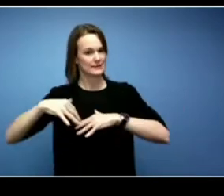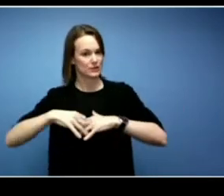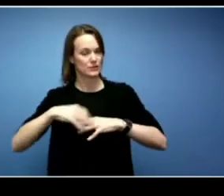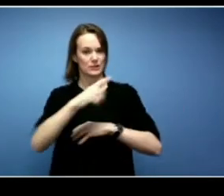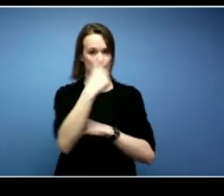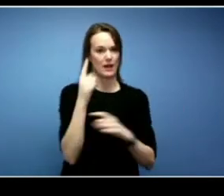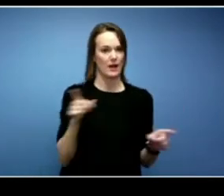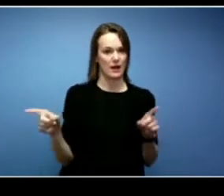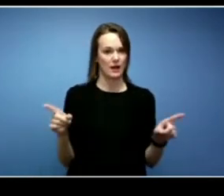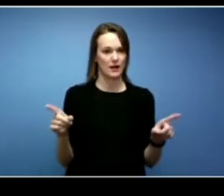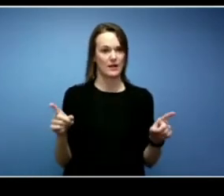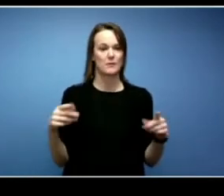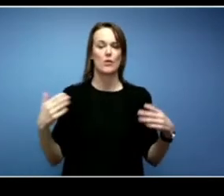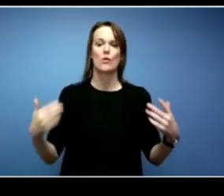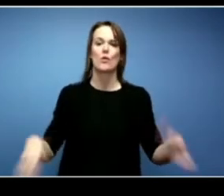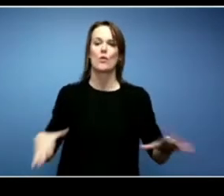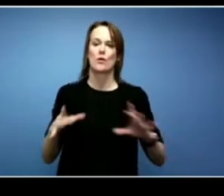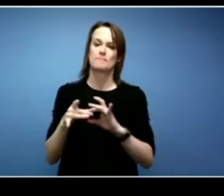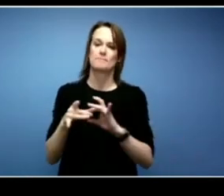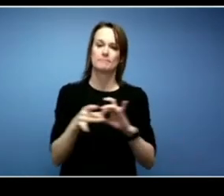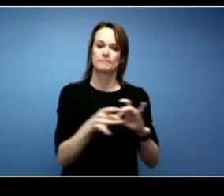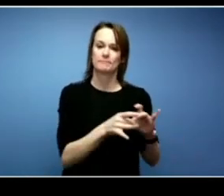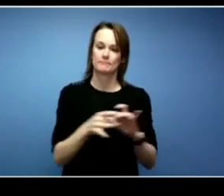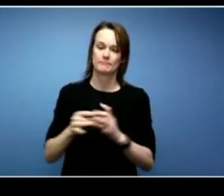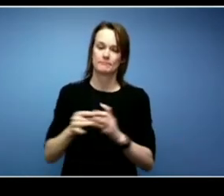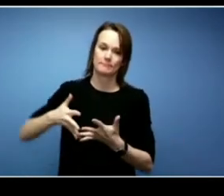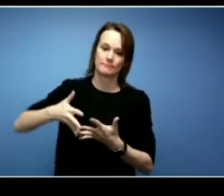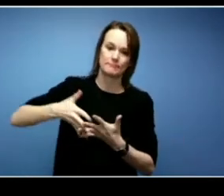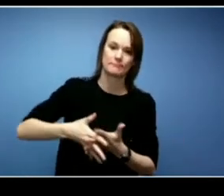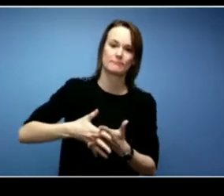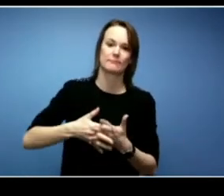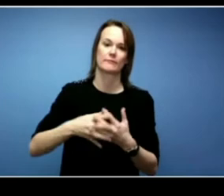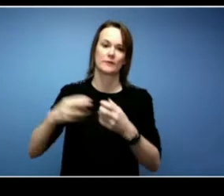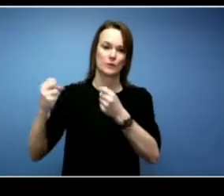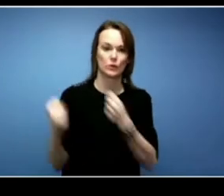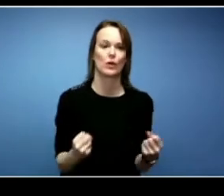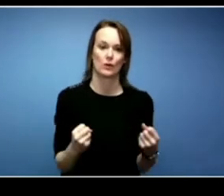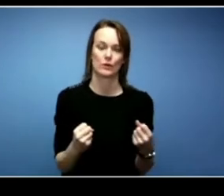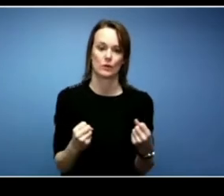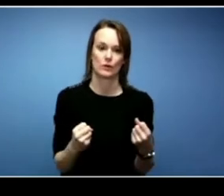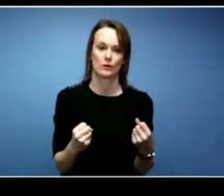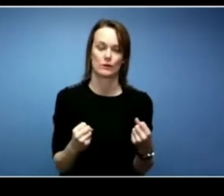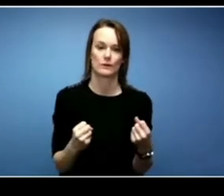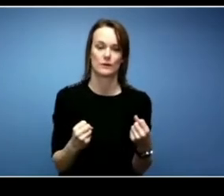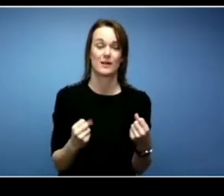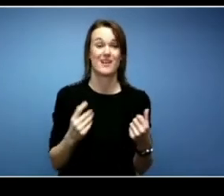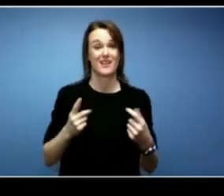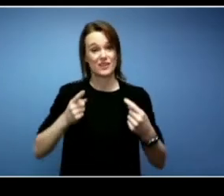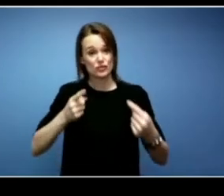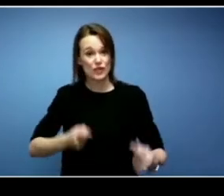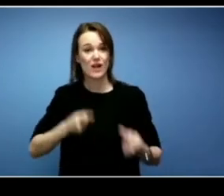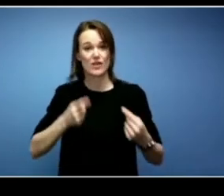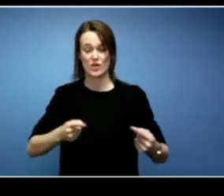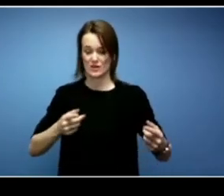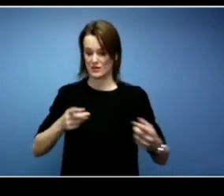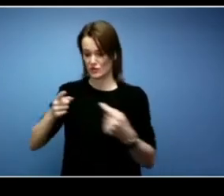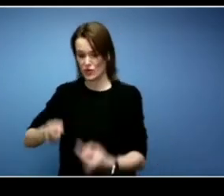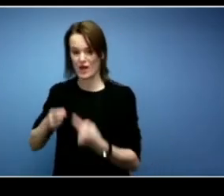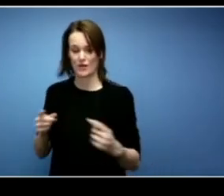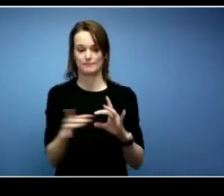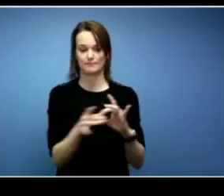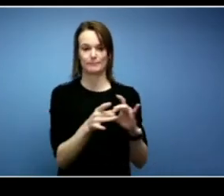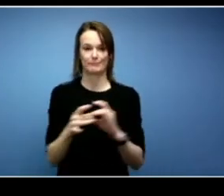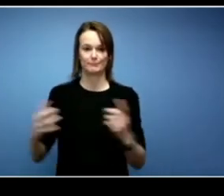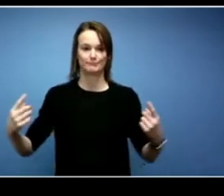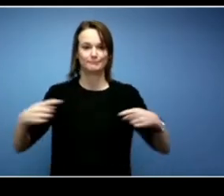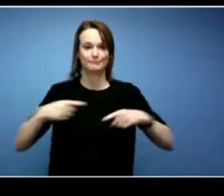interconnectedness between the Mi'kmaq people and the historic African Nova Scotian community. Our struggles are intertwined. We share much